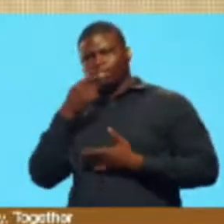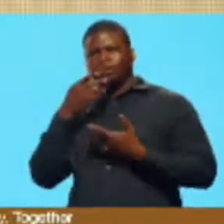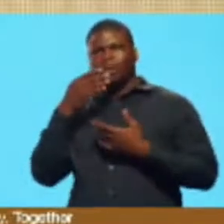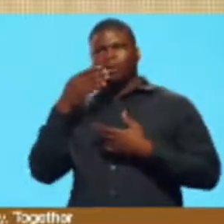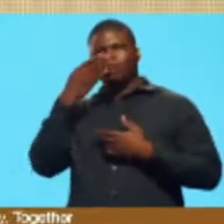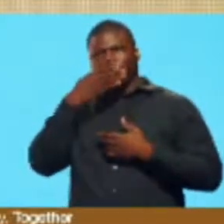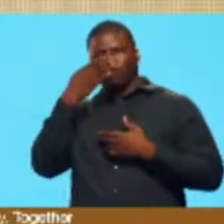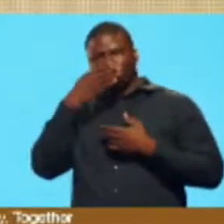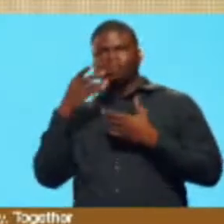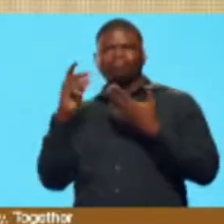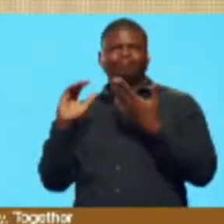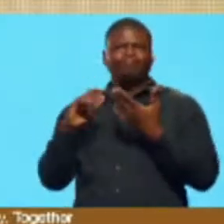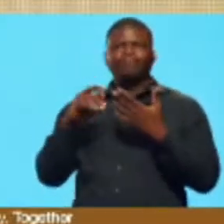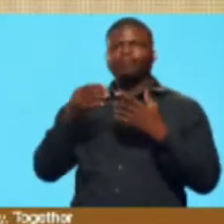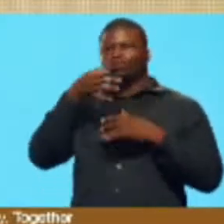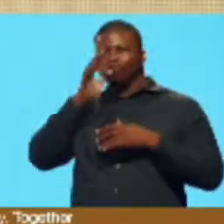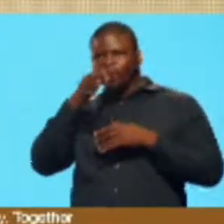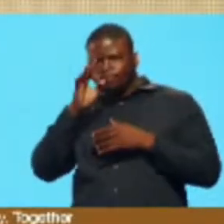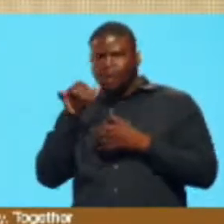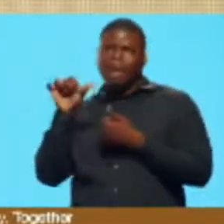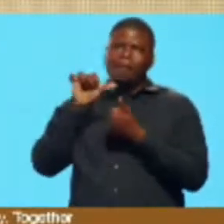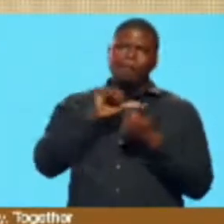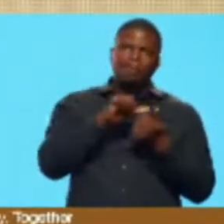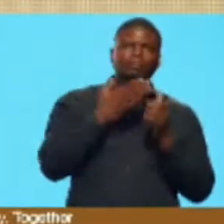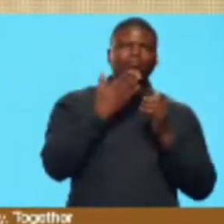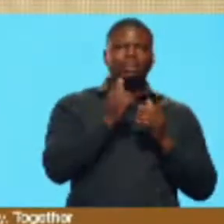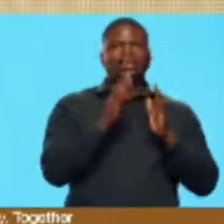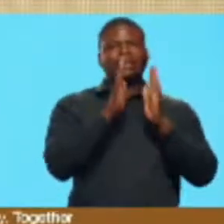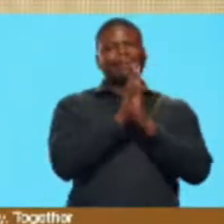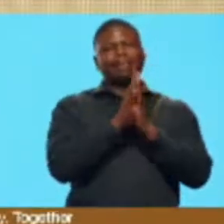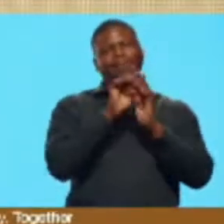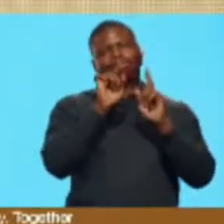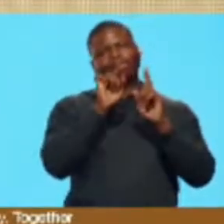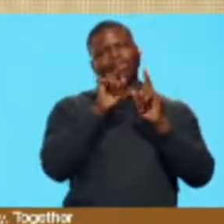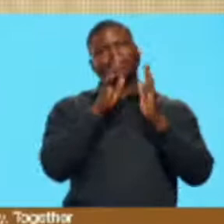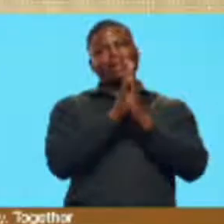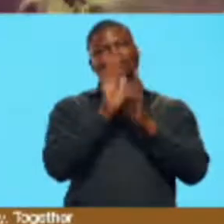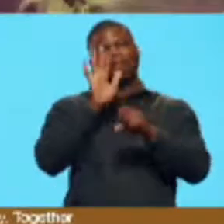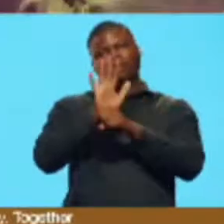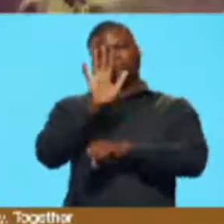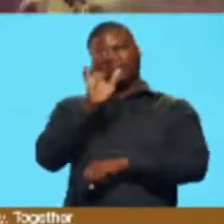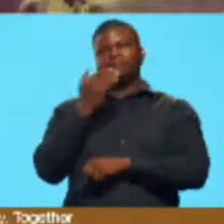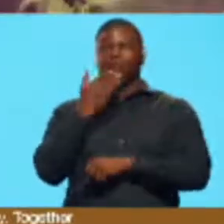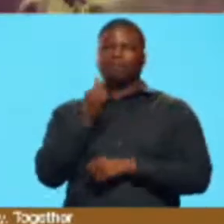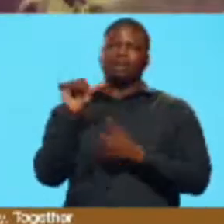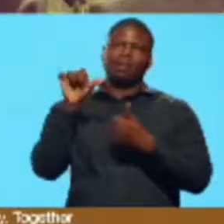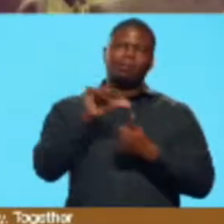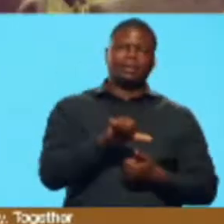That will be exactly at 10:50. Thank you so much. Let's have a short break. Thanks.